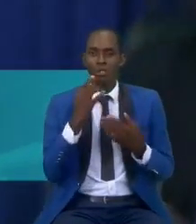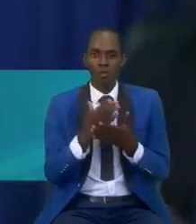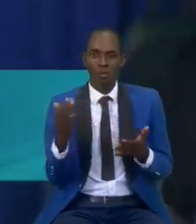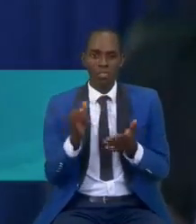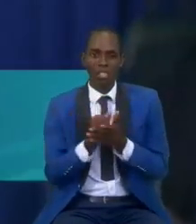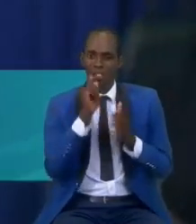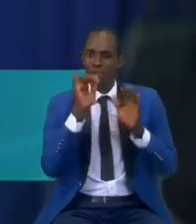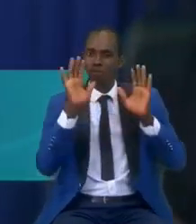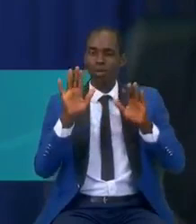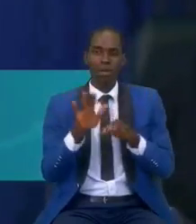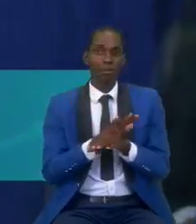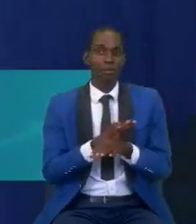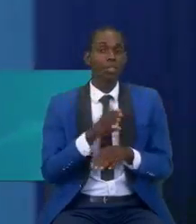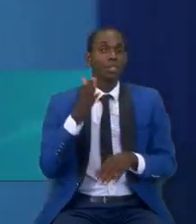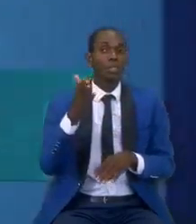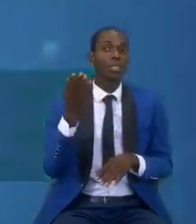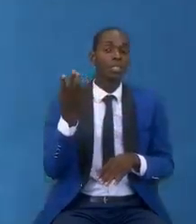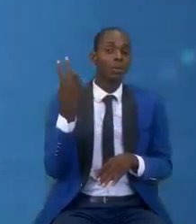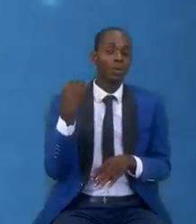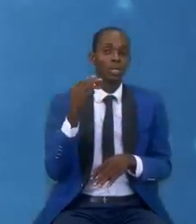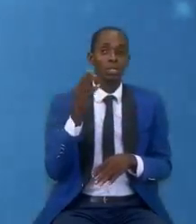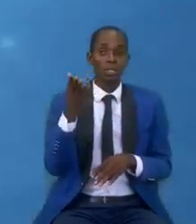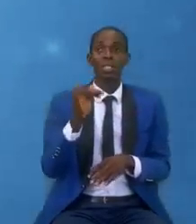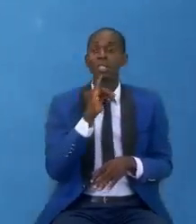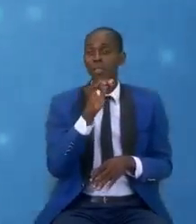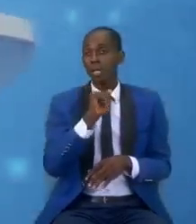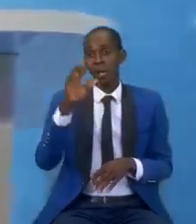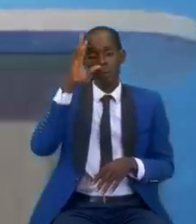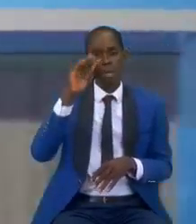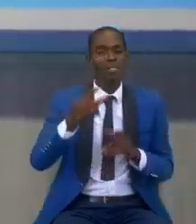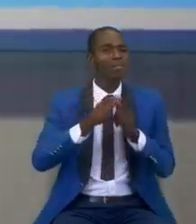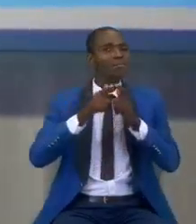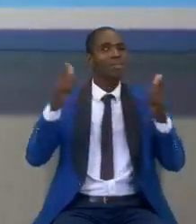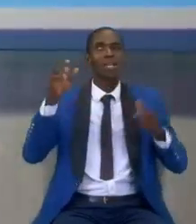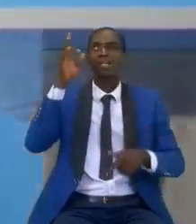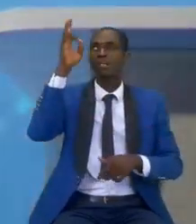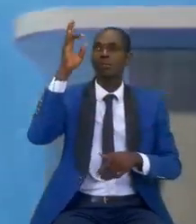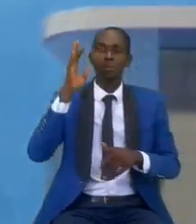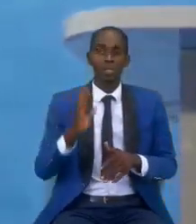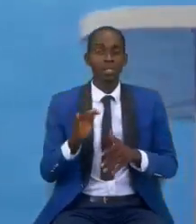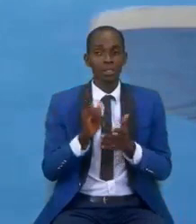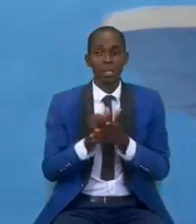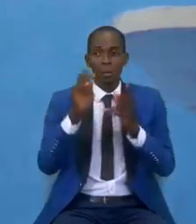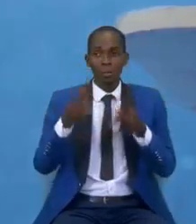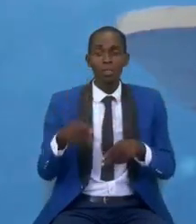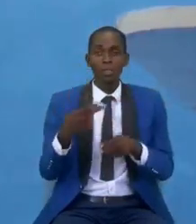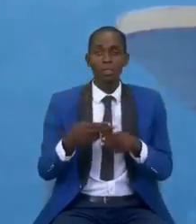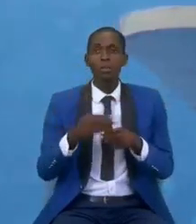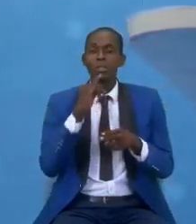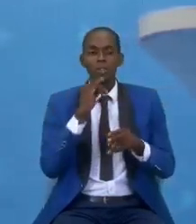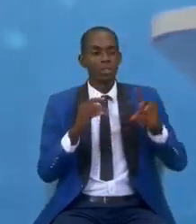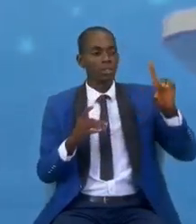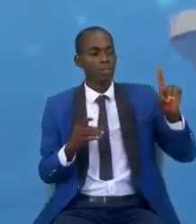great evangelist, and his name is D.L. Moody. He had come to town, and he had done